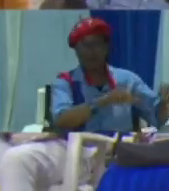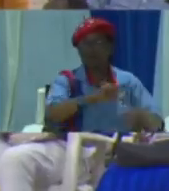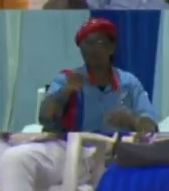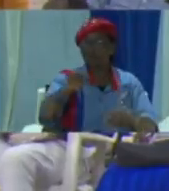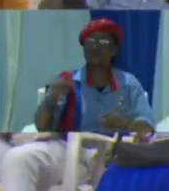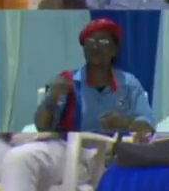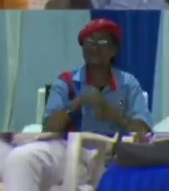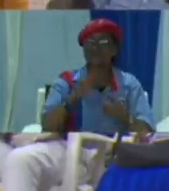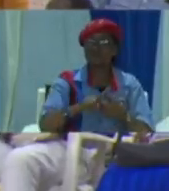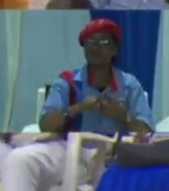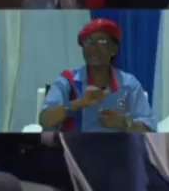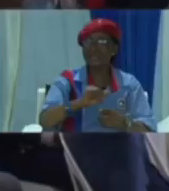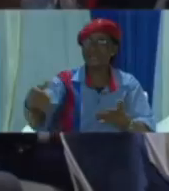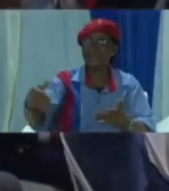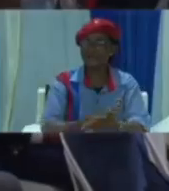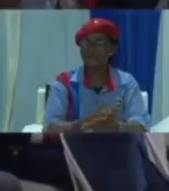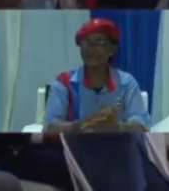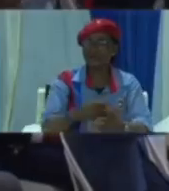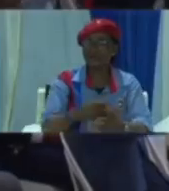glory.